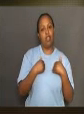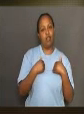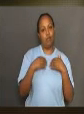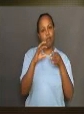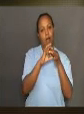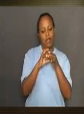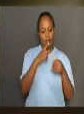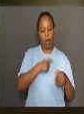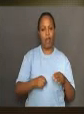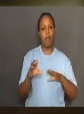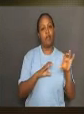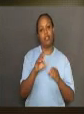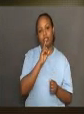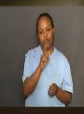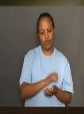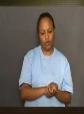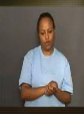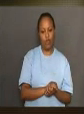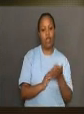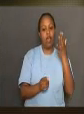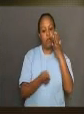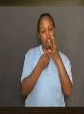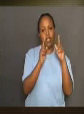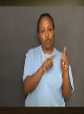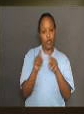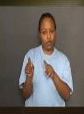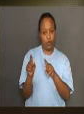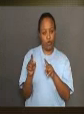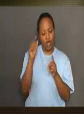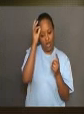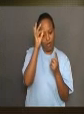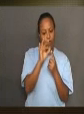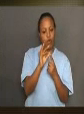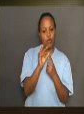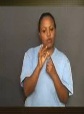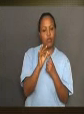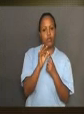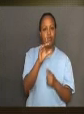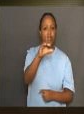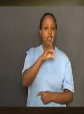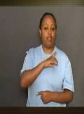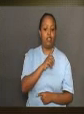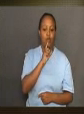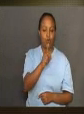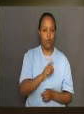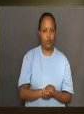society. The fifth objective of criminal law is